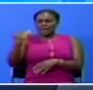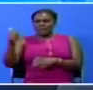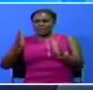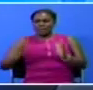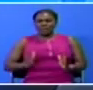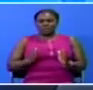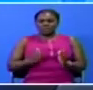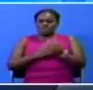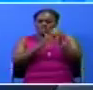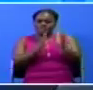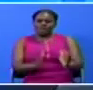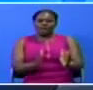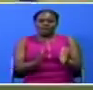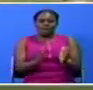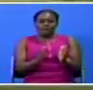the overall captain.